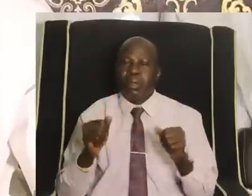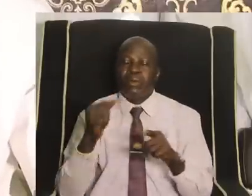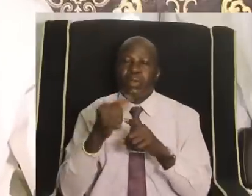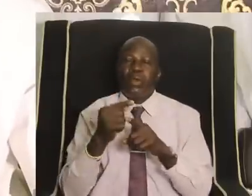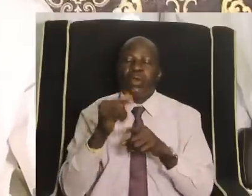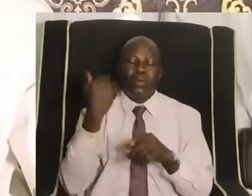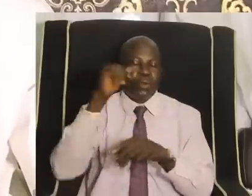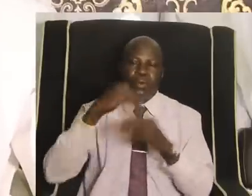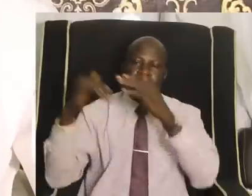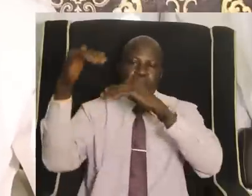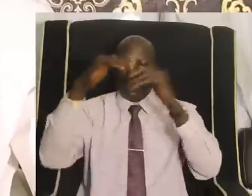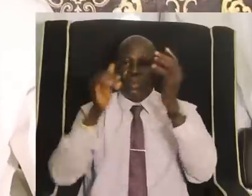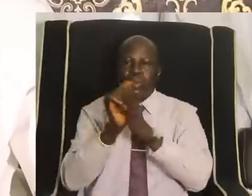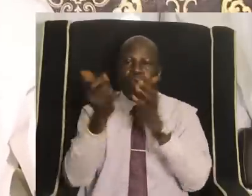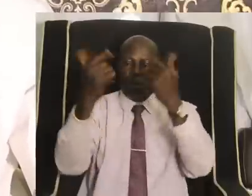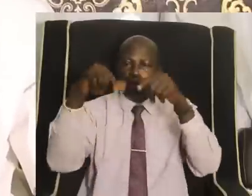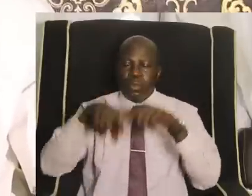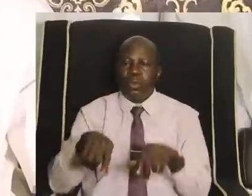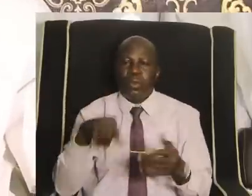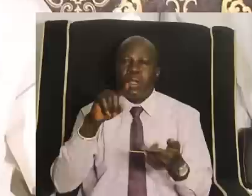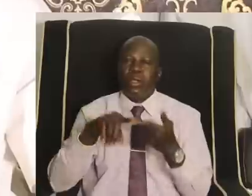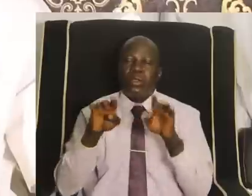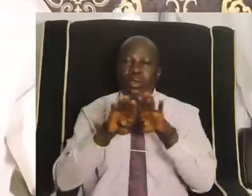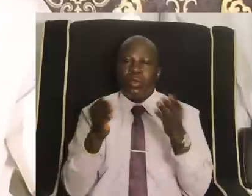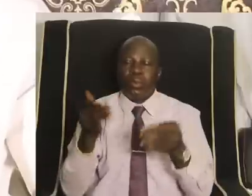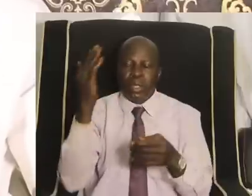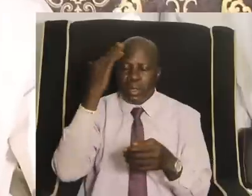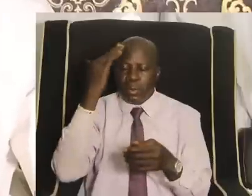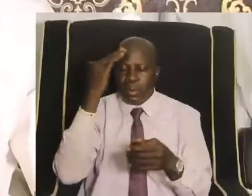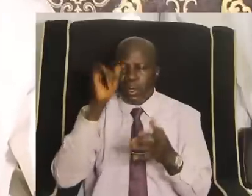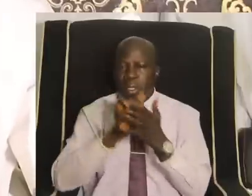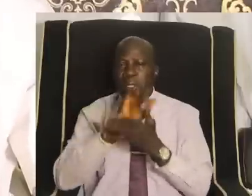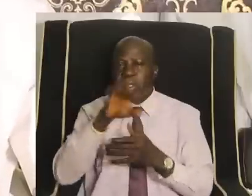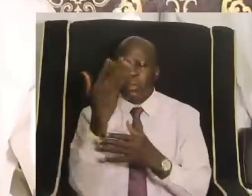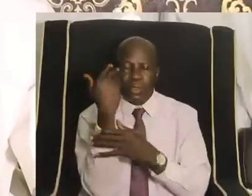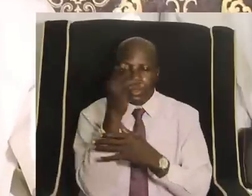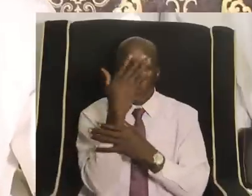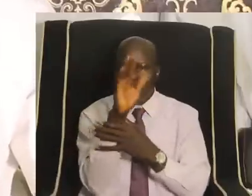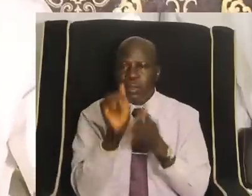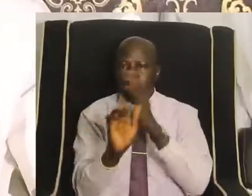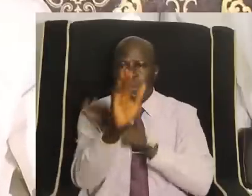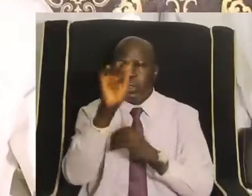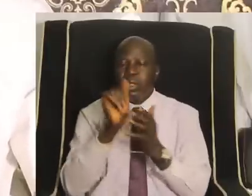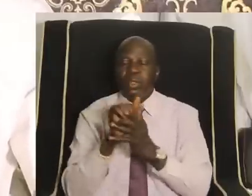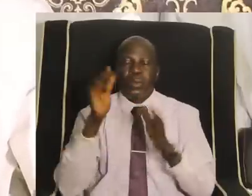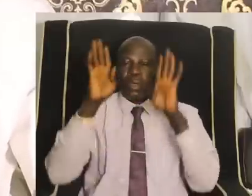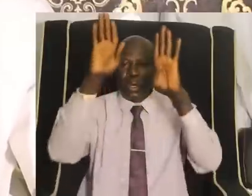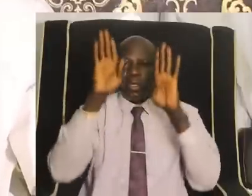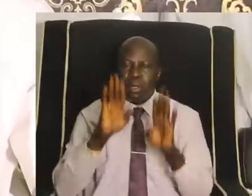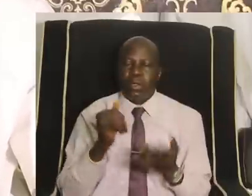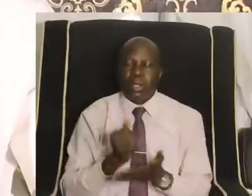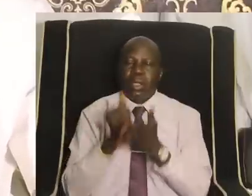celebrating birthday, anniversary, birthday, graduation. You are doing your graduation. All of you doing naming